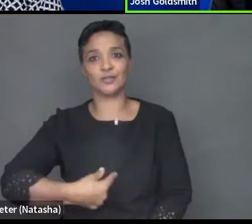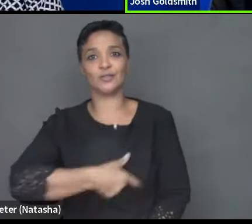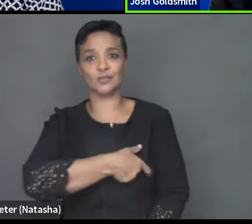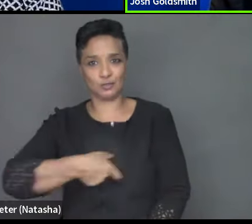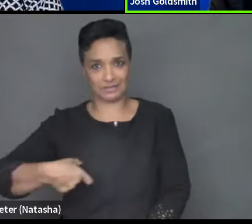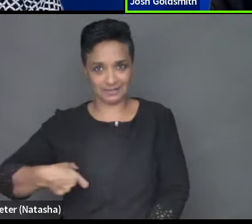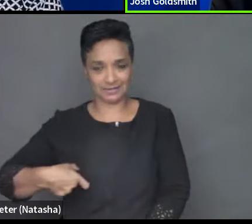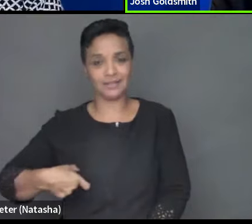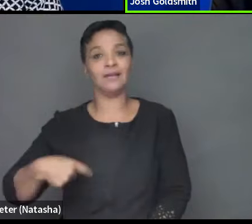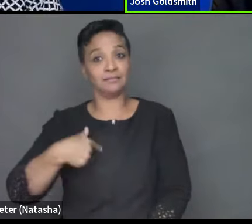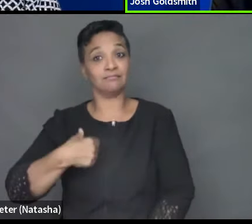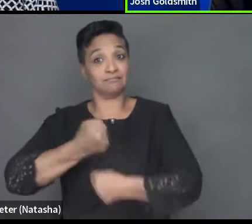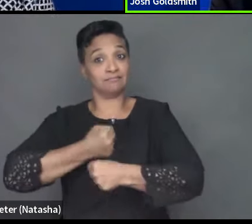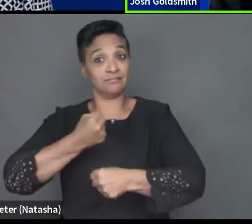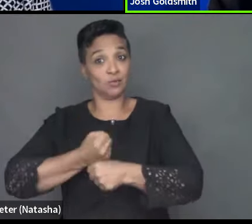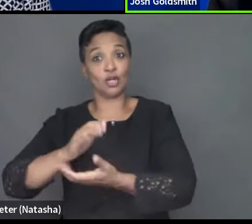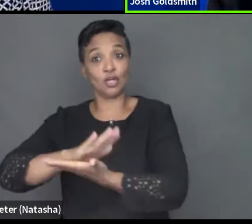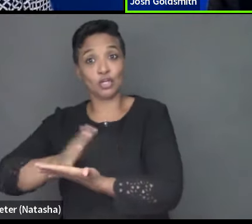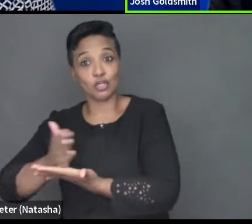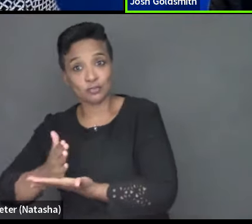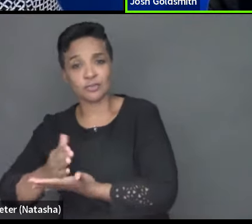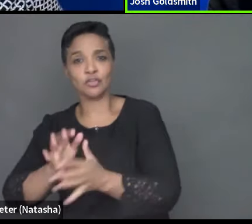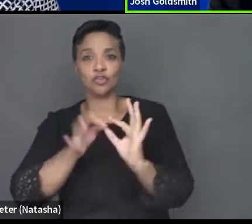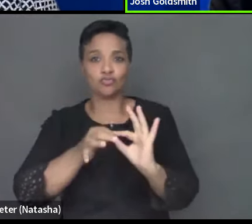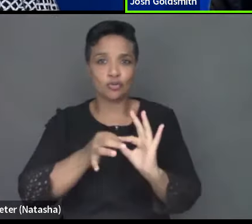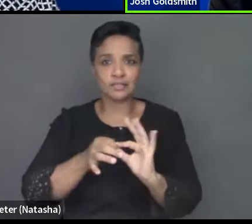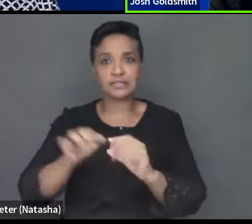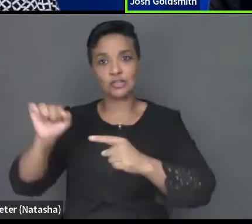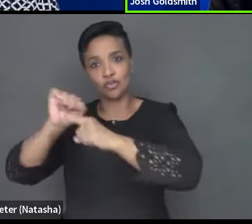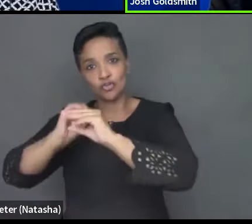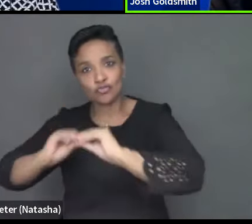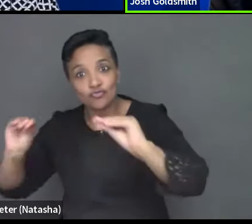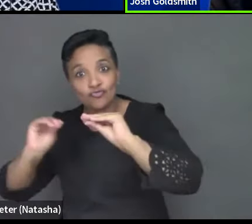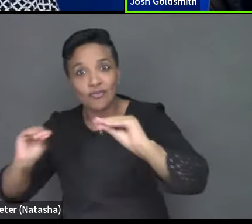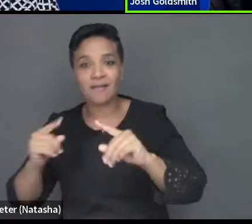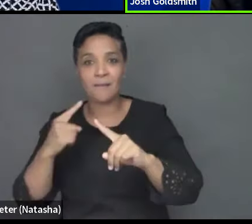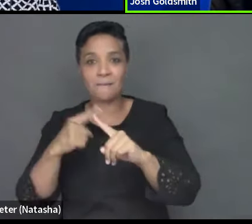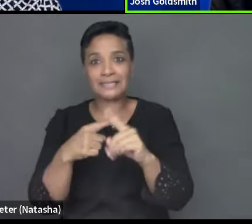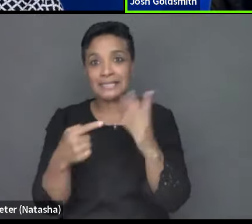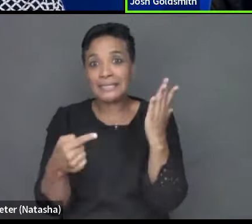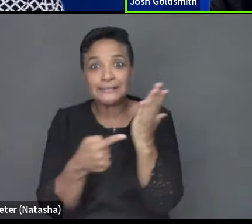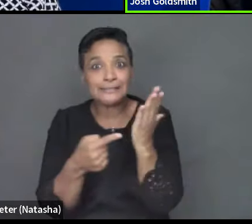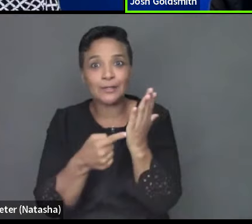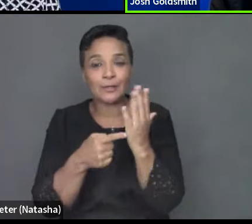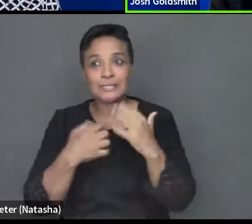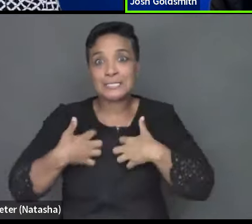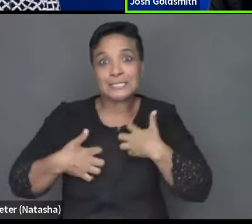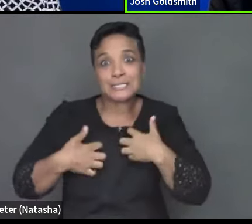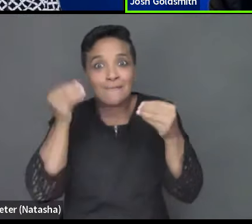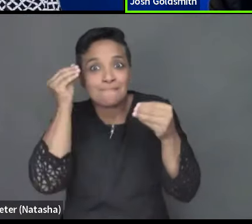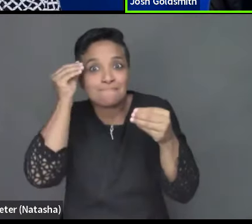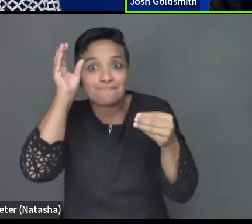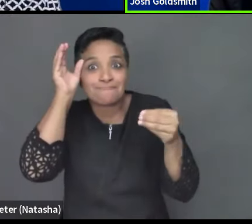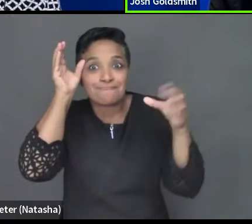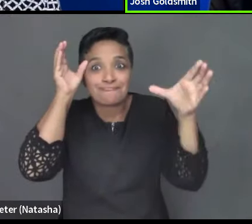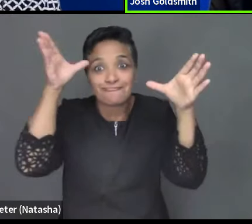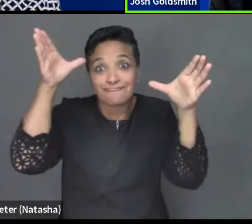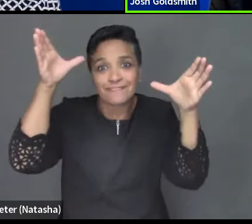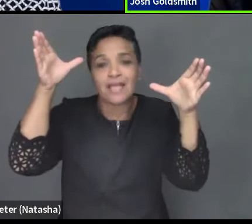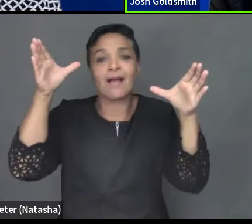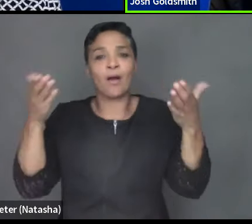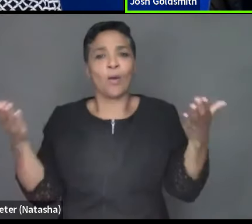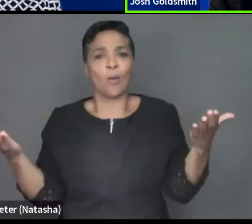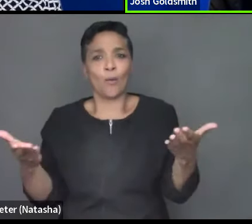interpreter, translator, trainer, and tech geek based here in Geneva, originally from